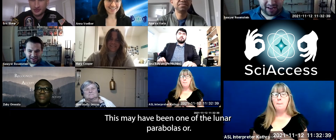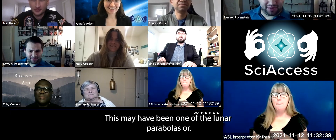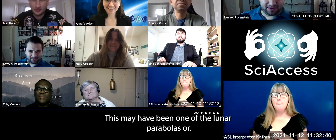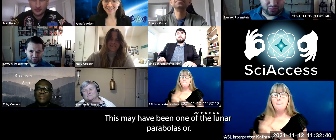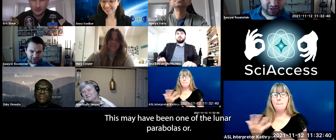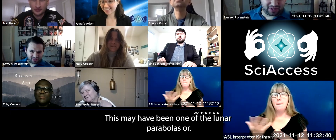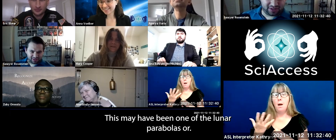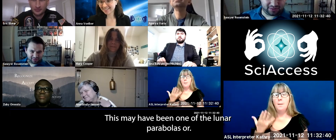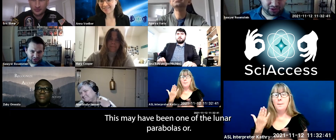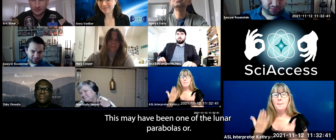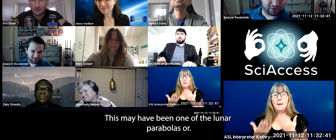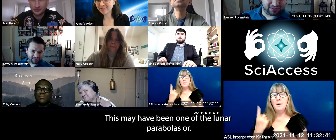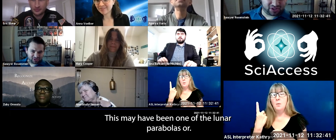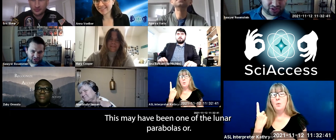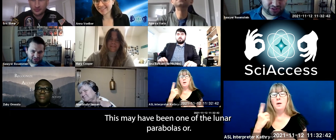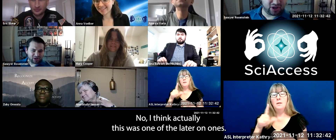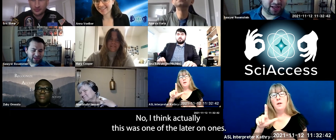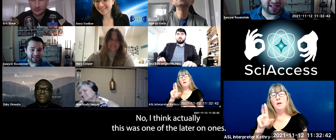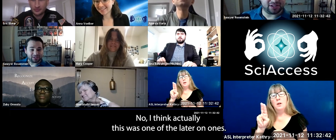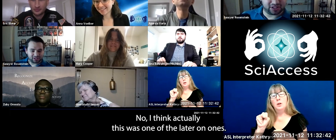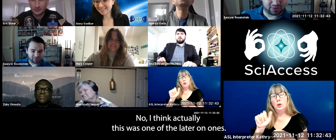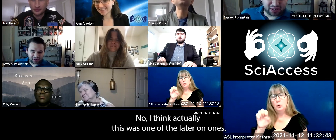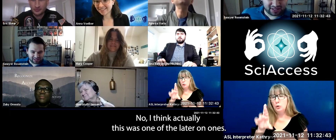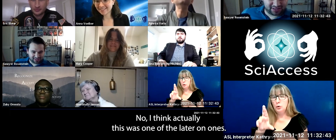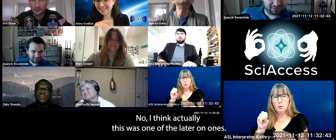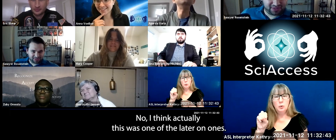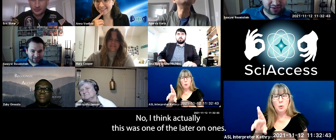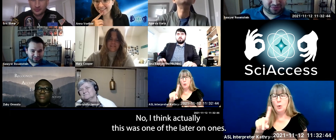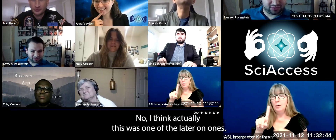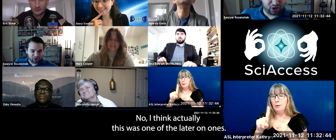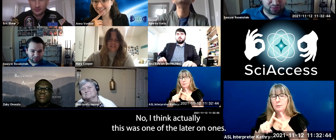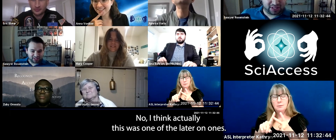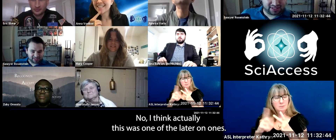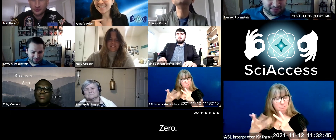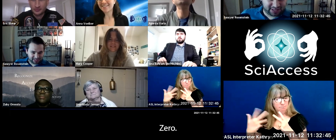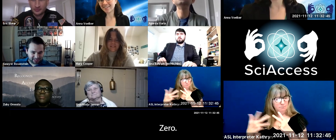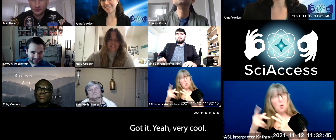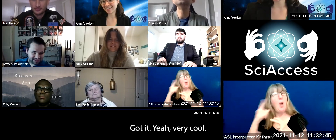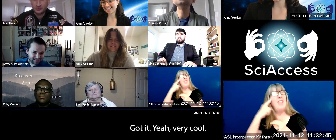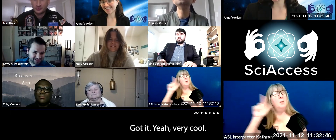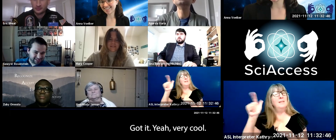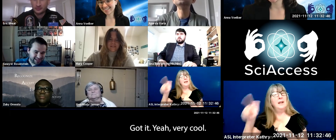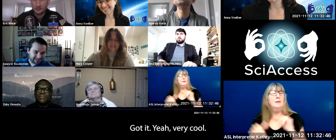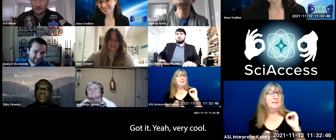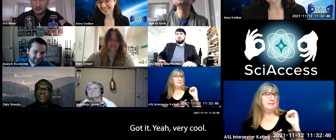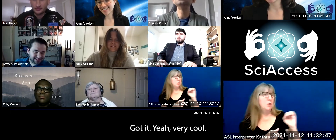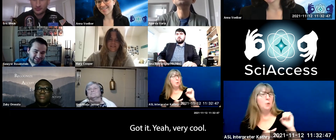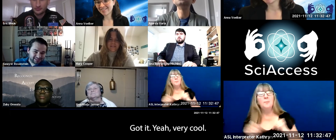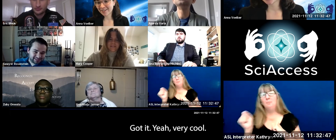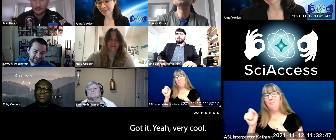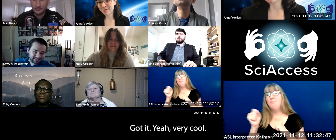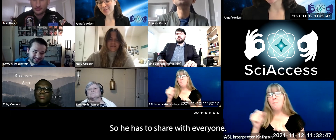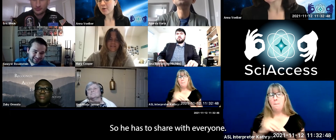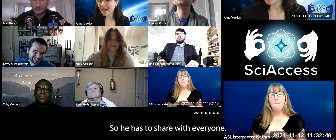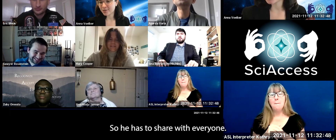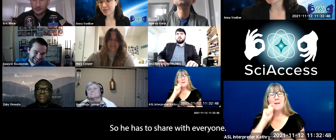This may have been one of the lunar parabolas, or no, I think actually this was one of the later on ones. Zero, got it. Yeah.